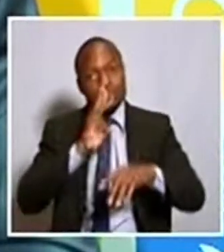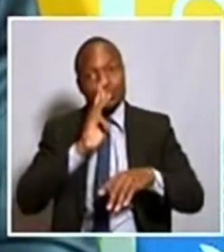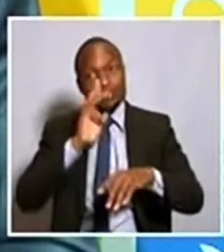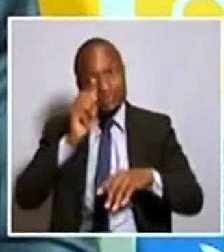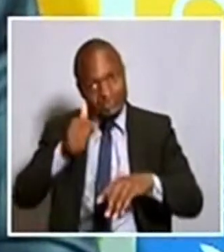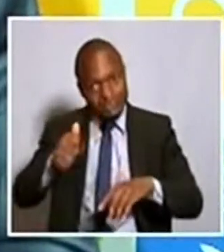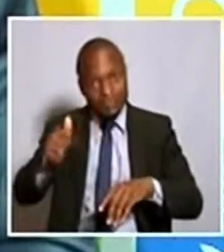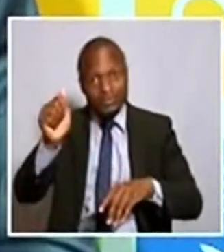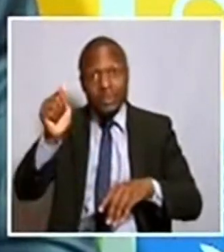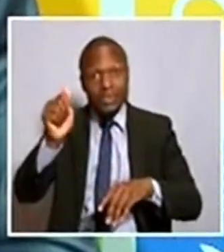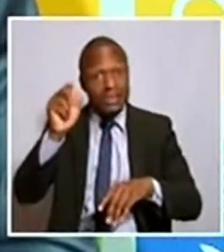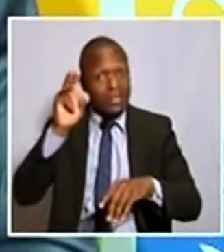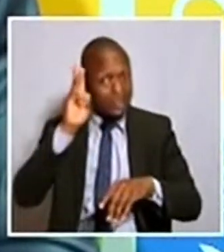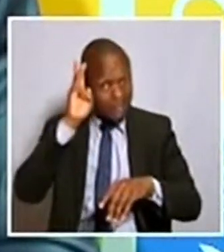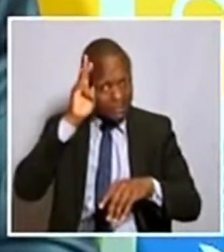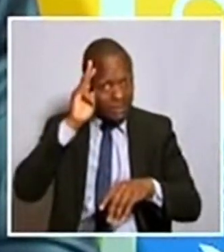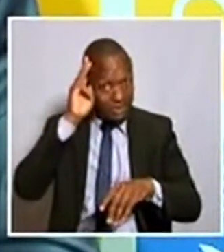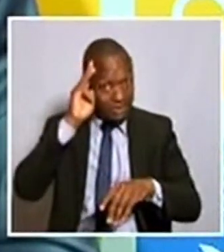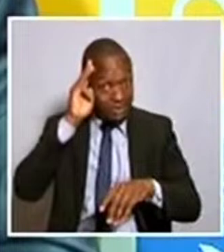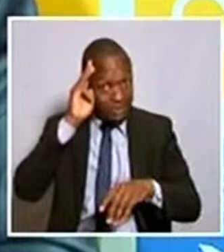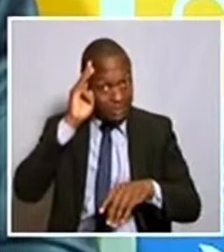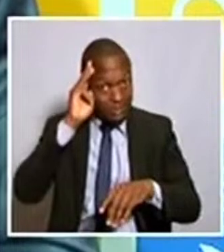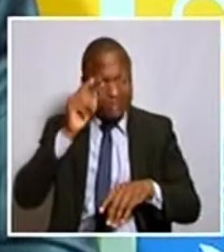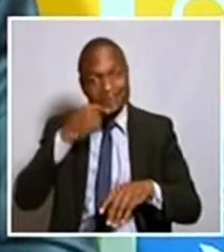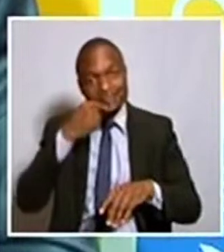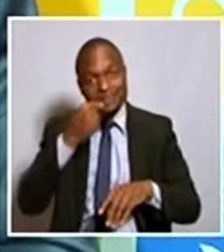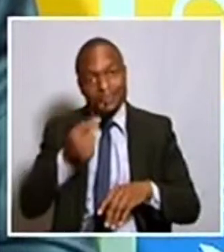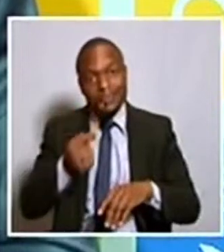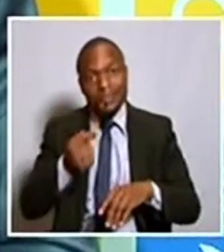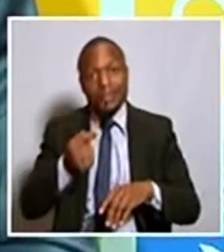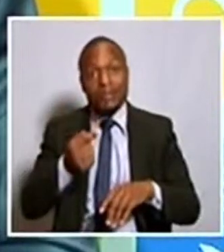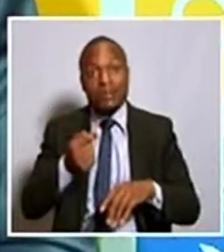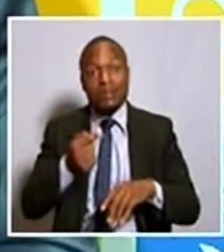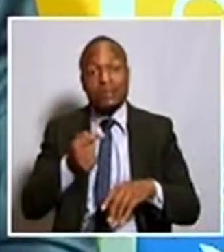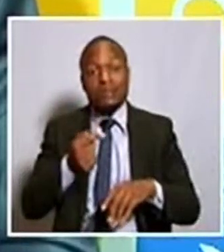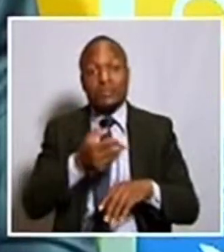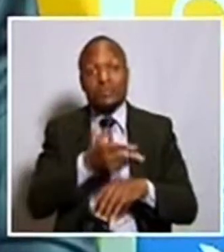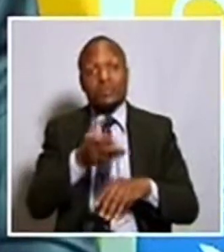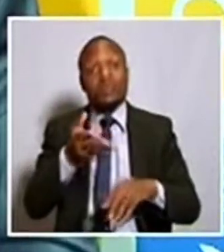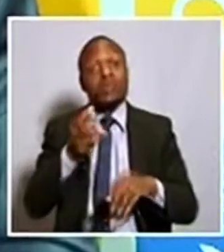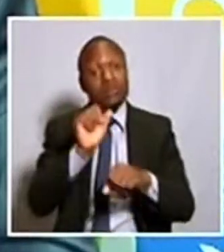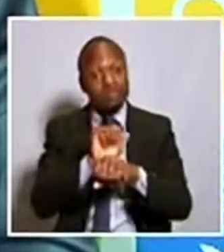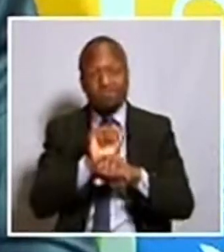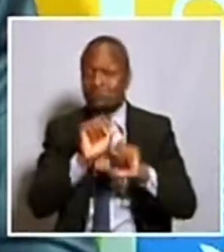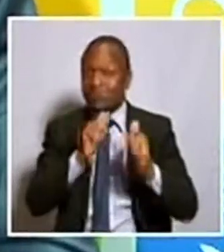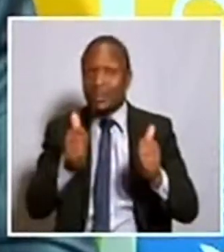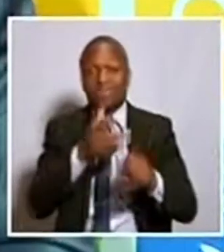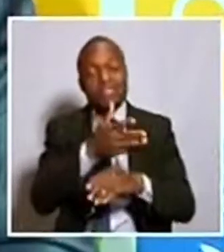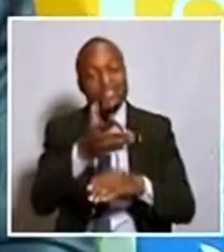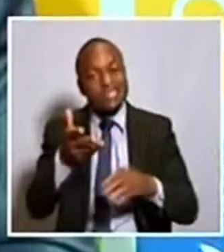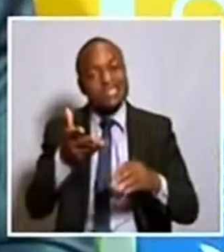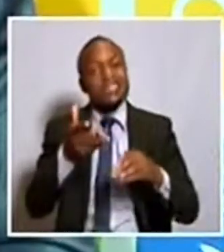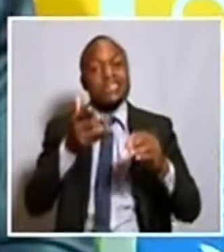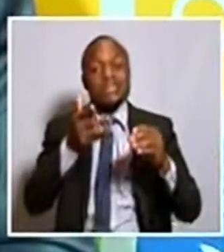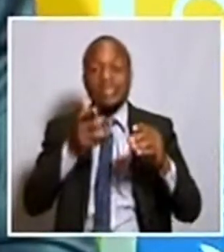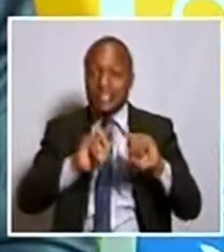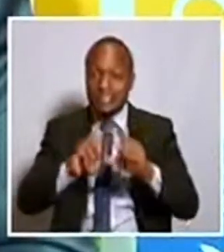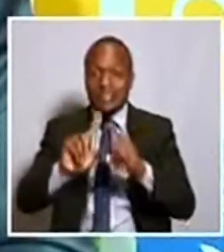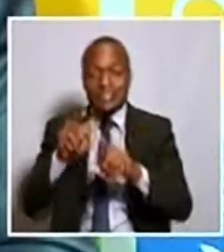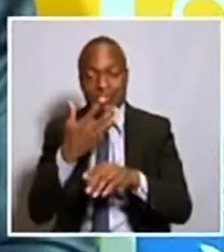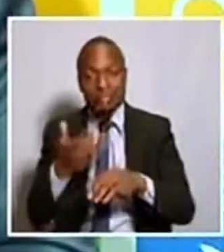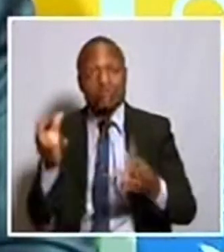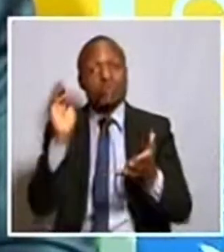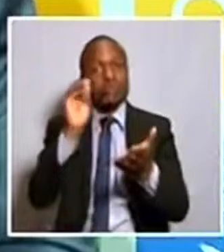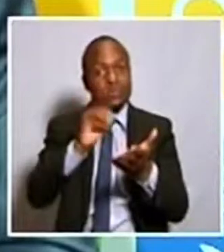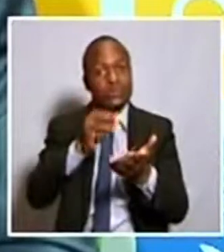me, as a ministry, like I have stated, that we are faring very well, because there are a number of initiatives that we